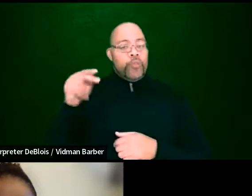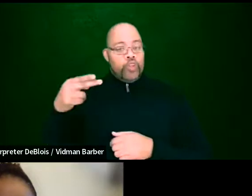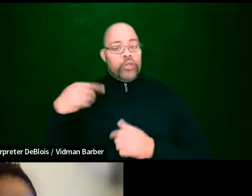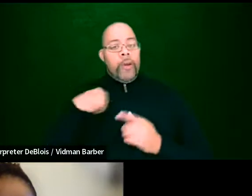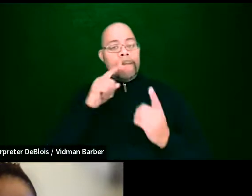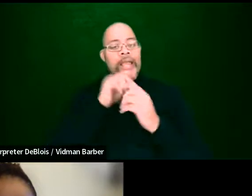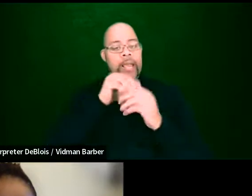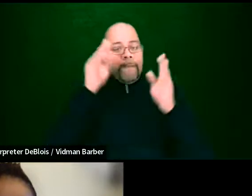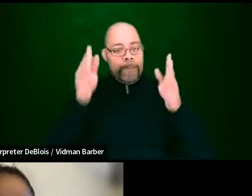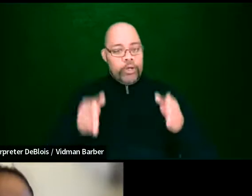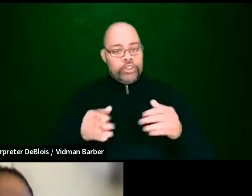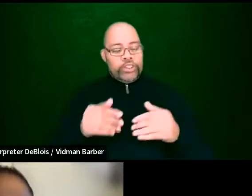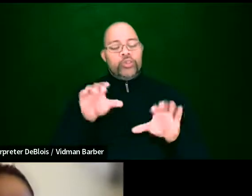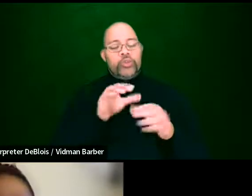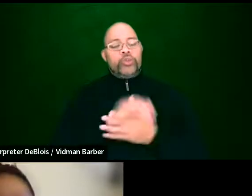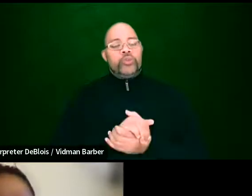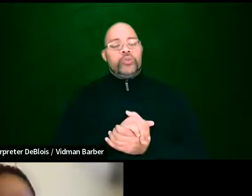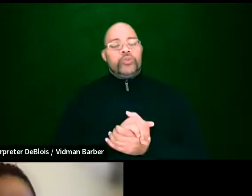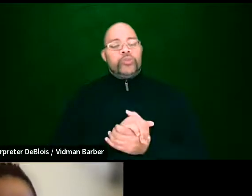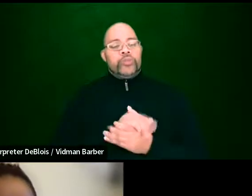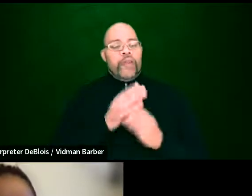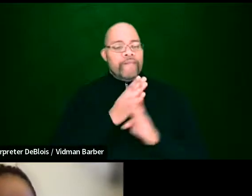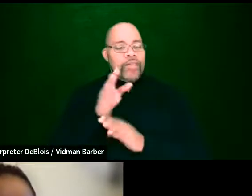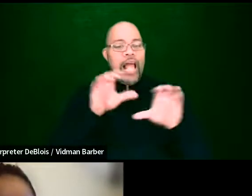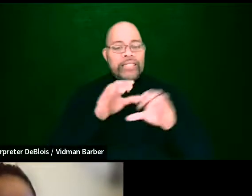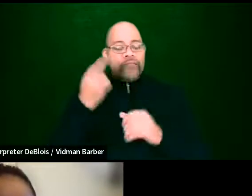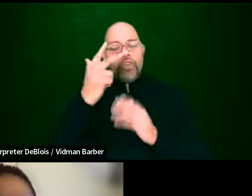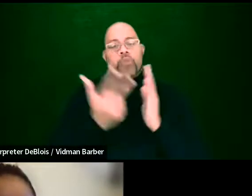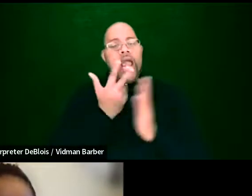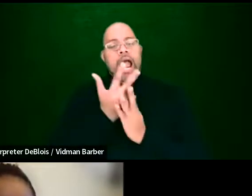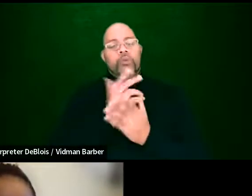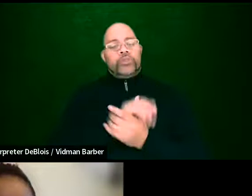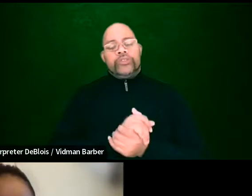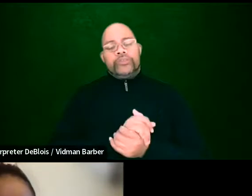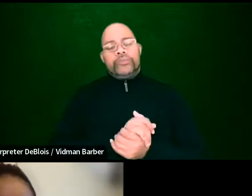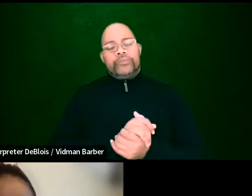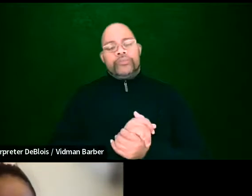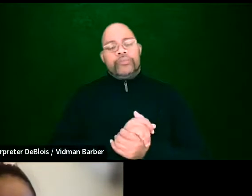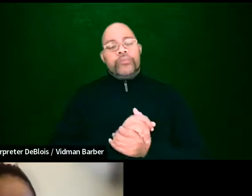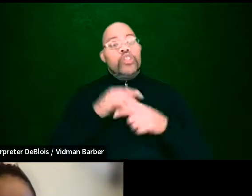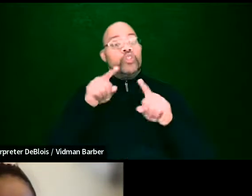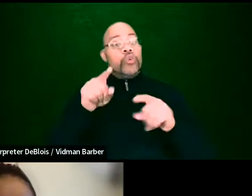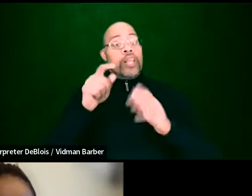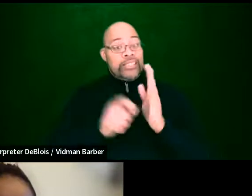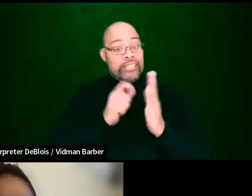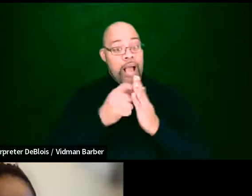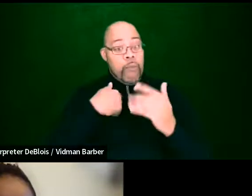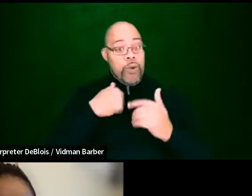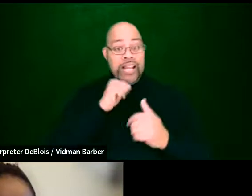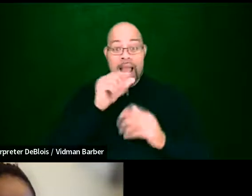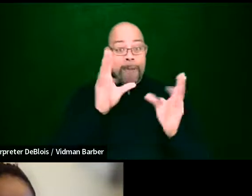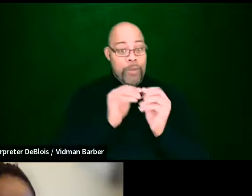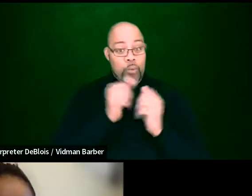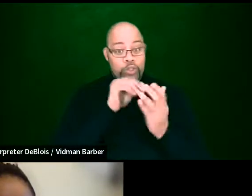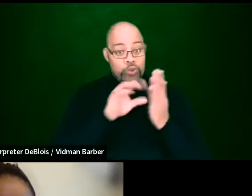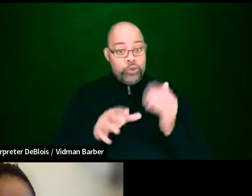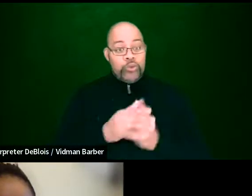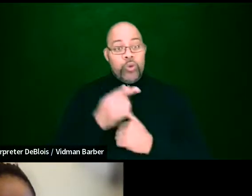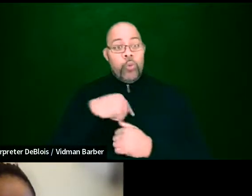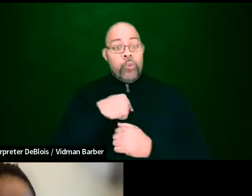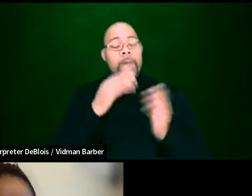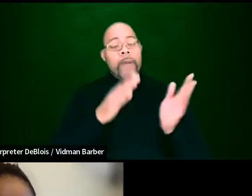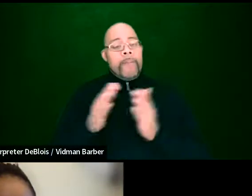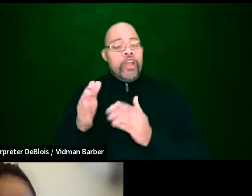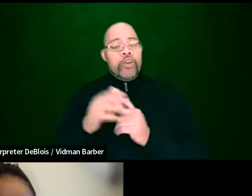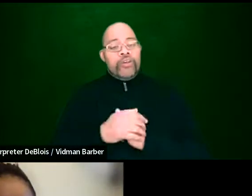met in person to do field activities for 3 hours. During the times that we weren't meeting with the students, we